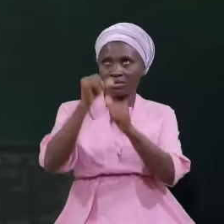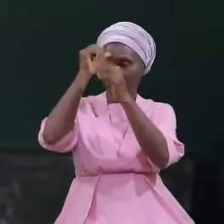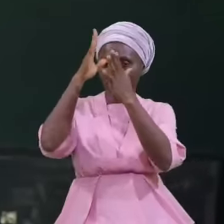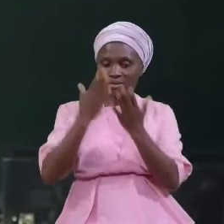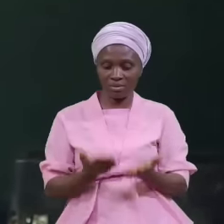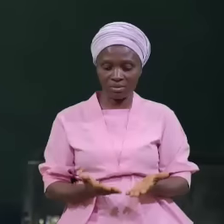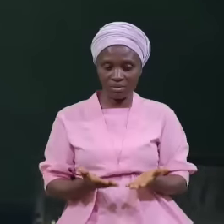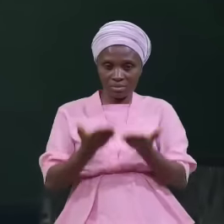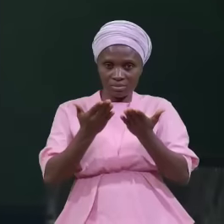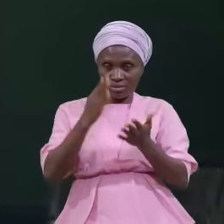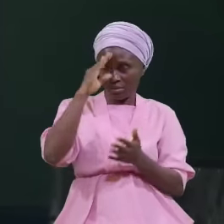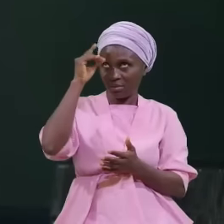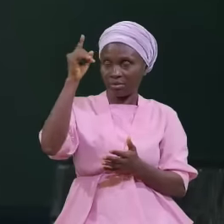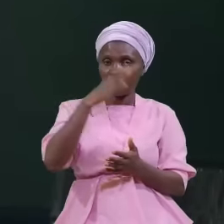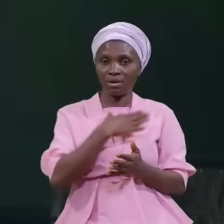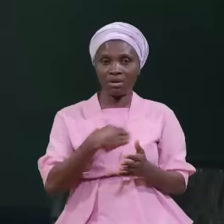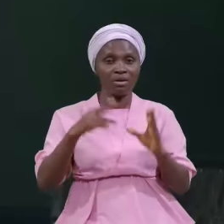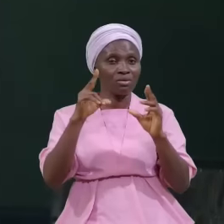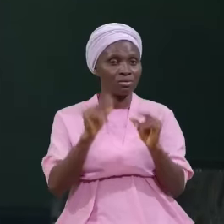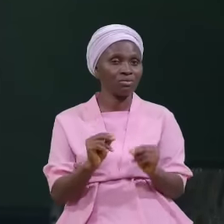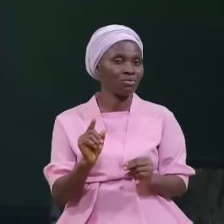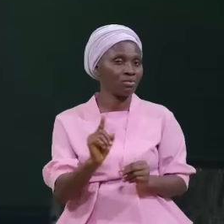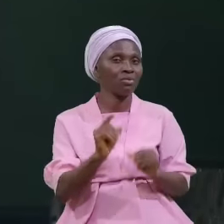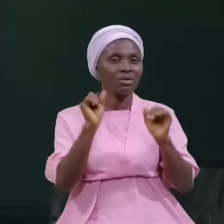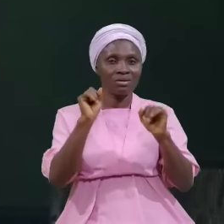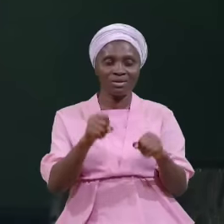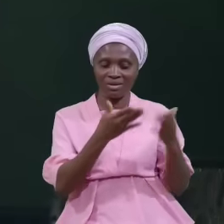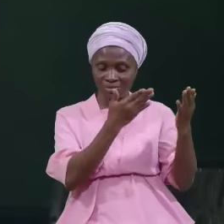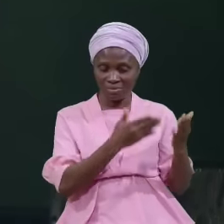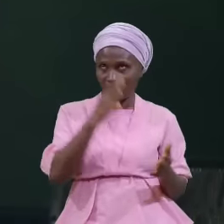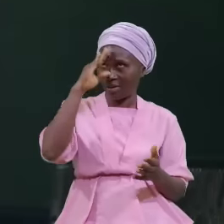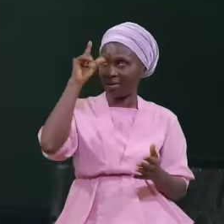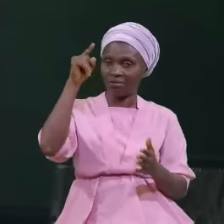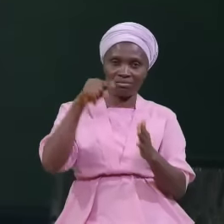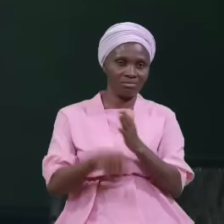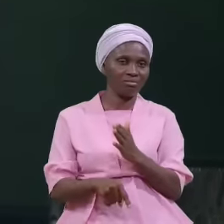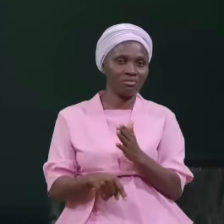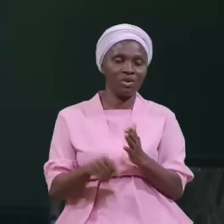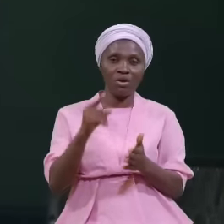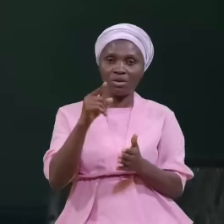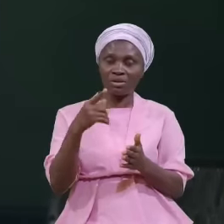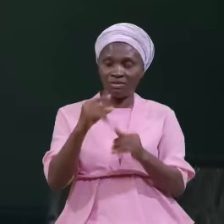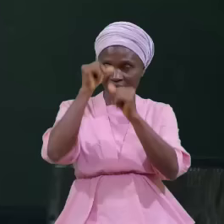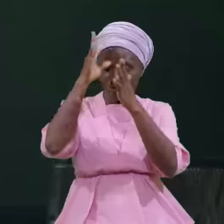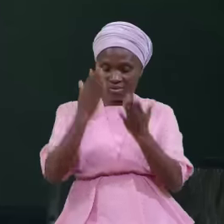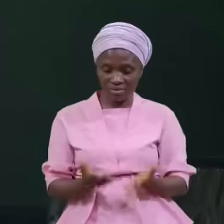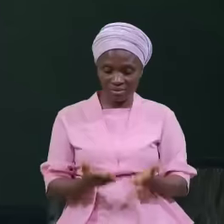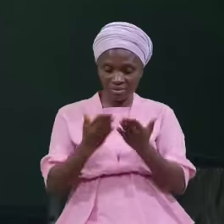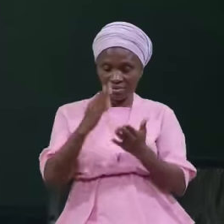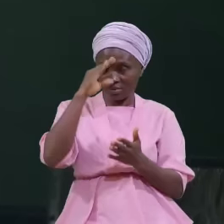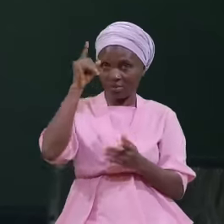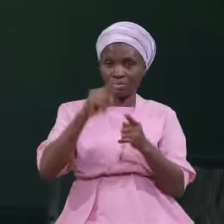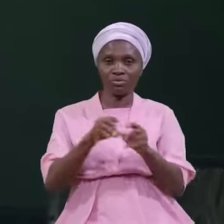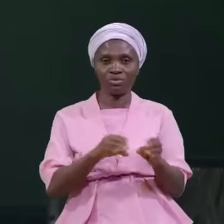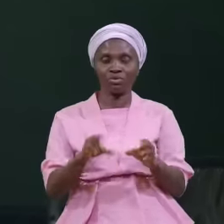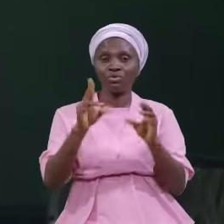and nobody can bring him. And what the Father exalted him to do, nobody can cancel